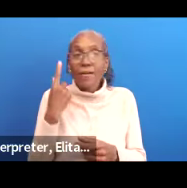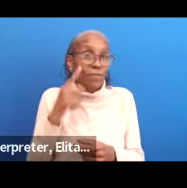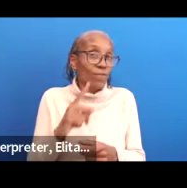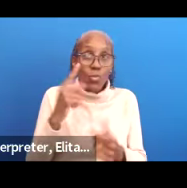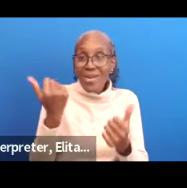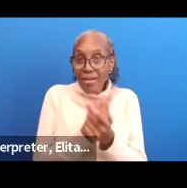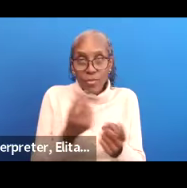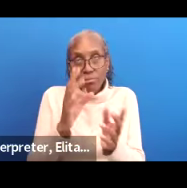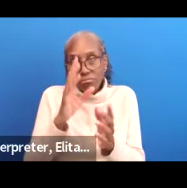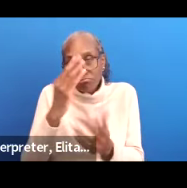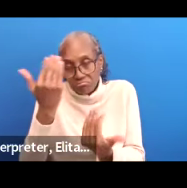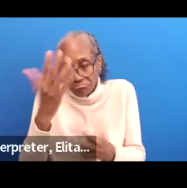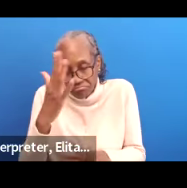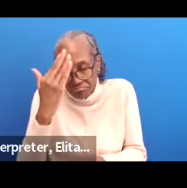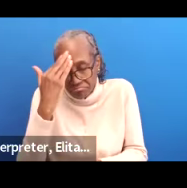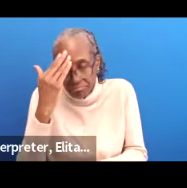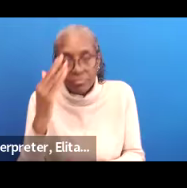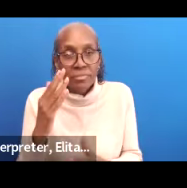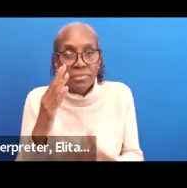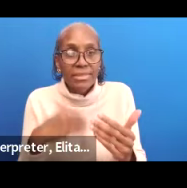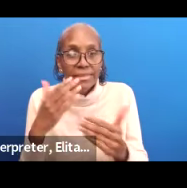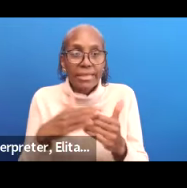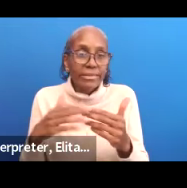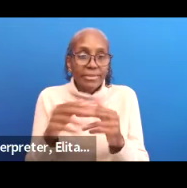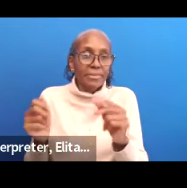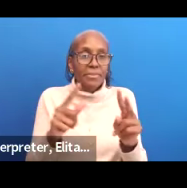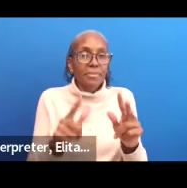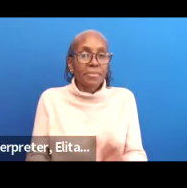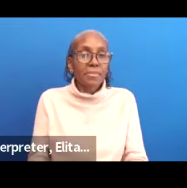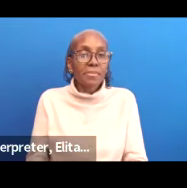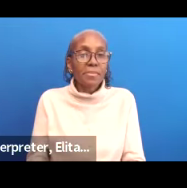that. Next slide.